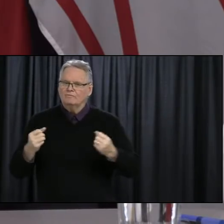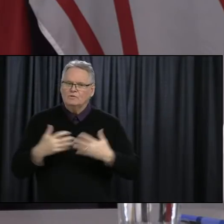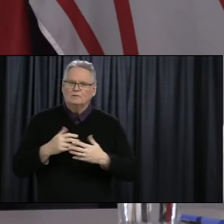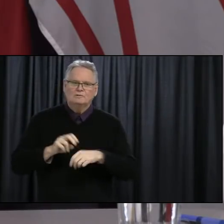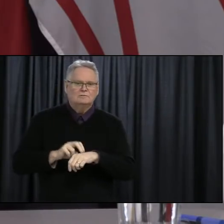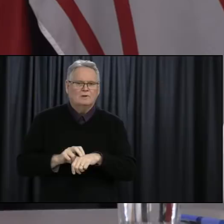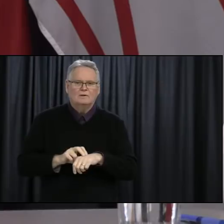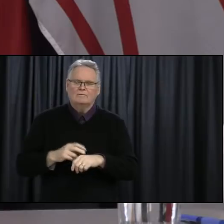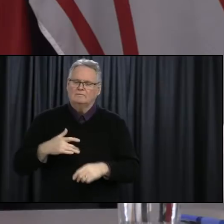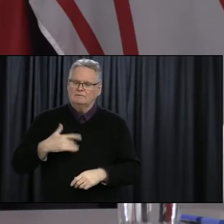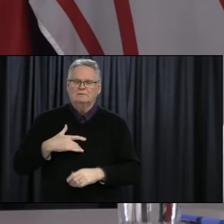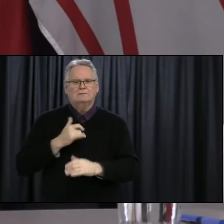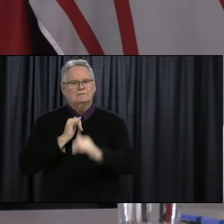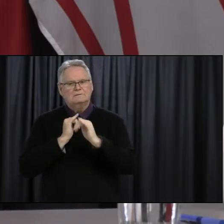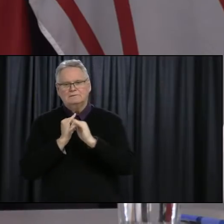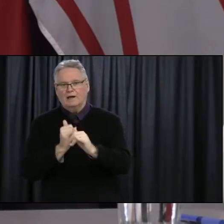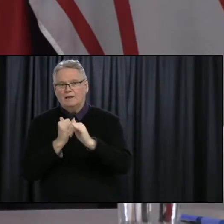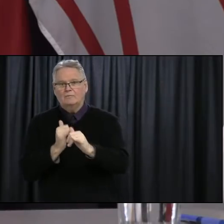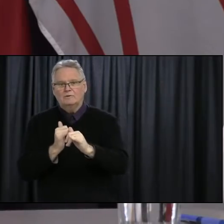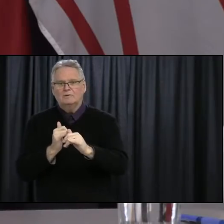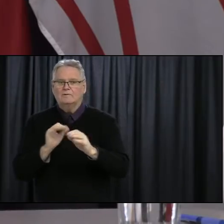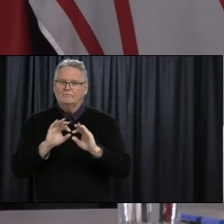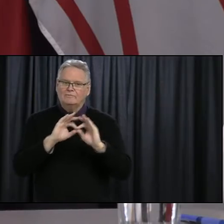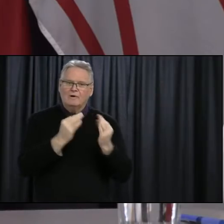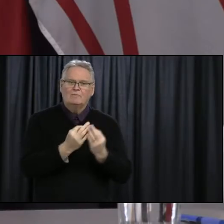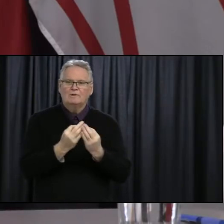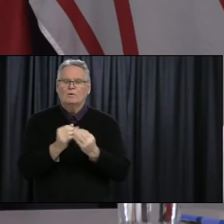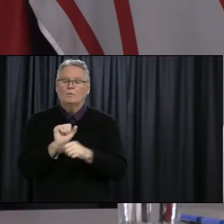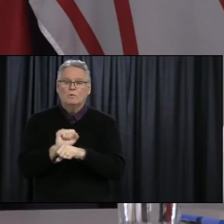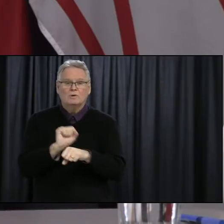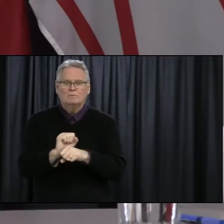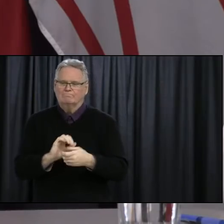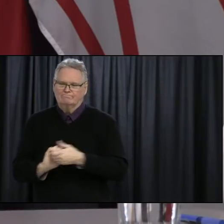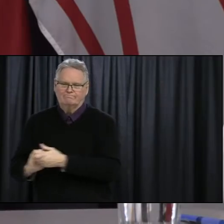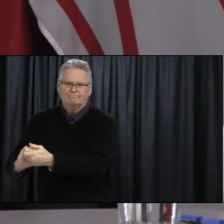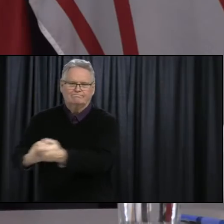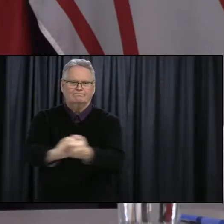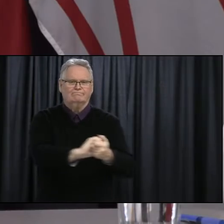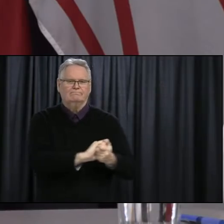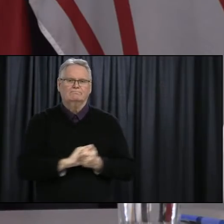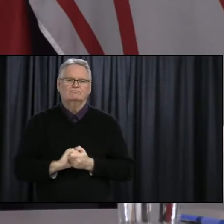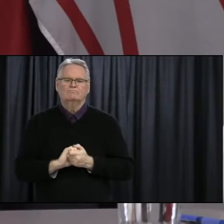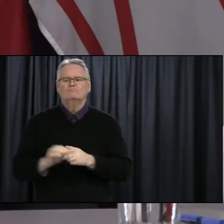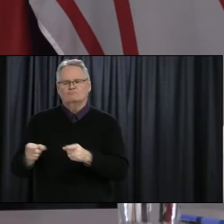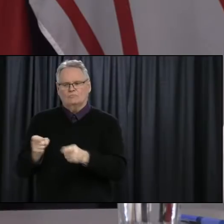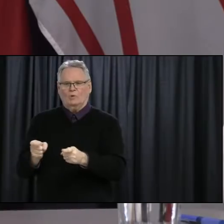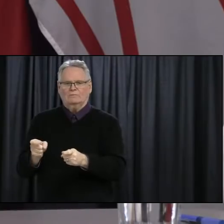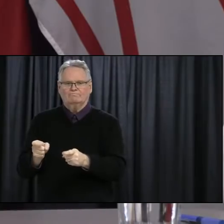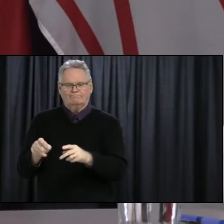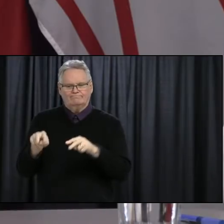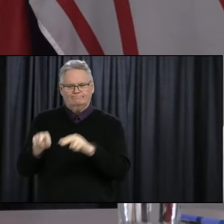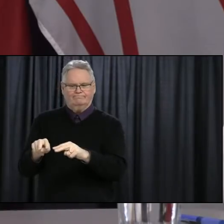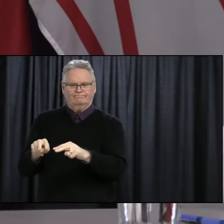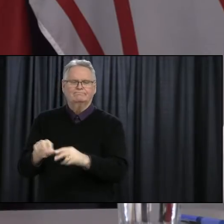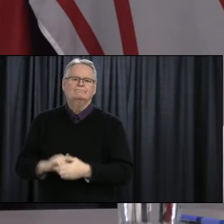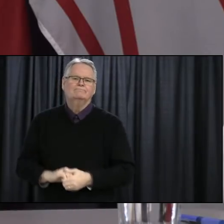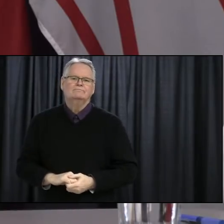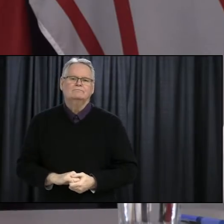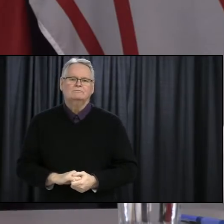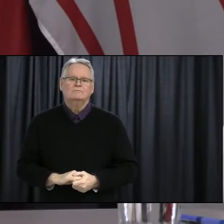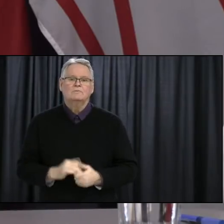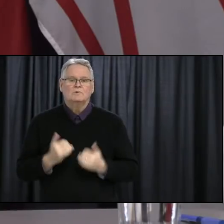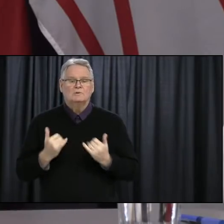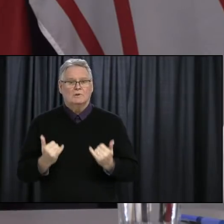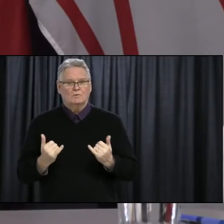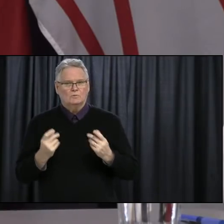me and my family, but we will together get through this. So together, let's move forward, take a